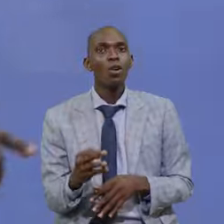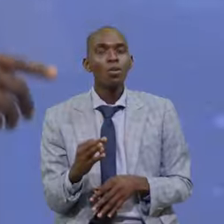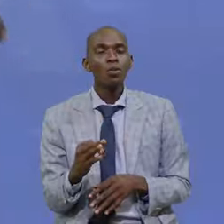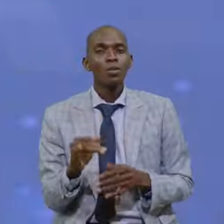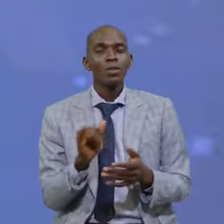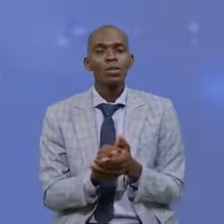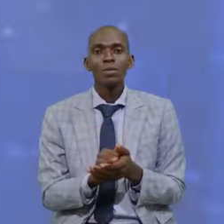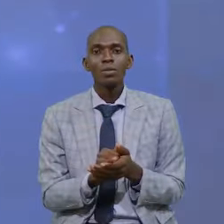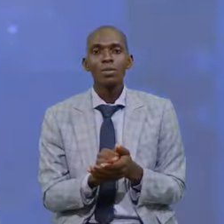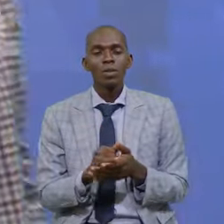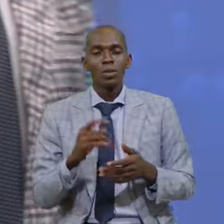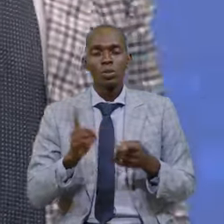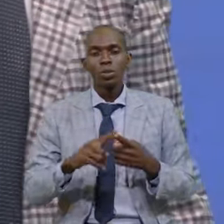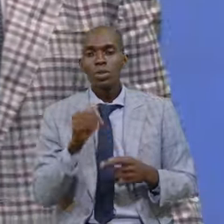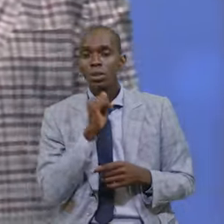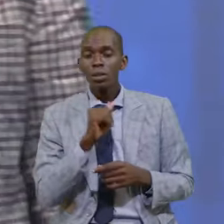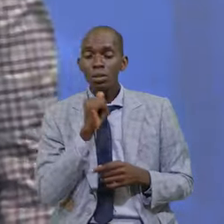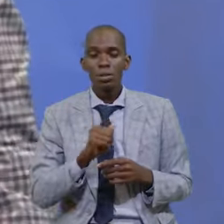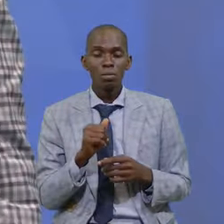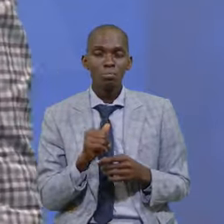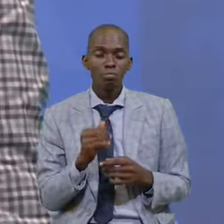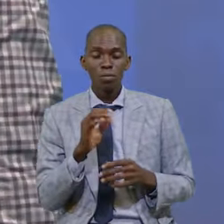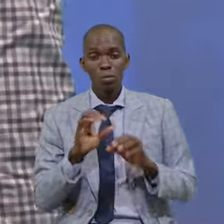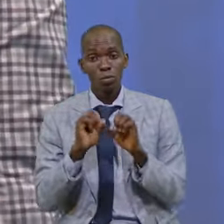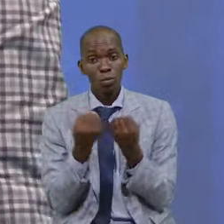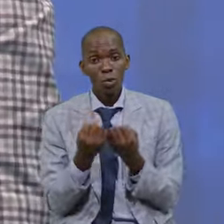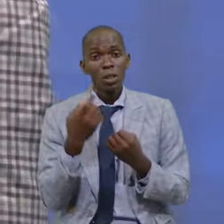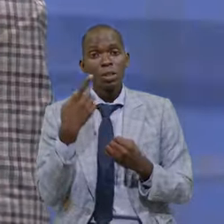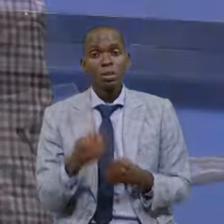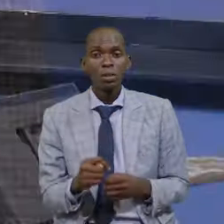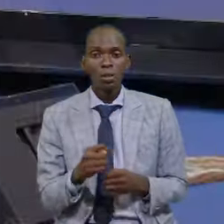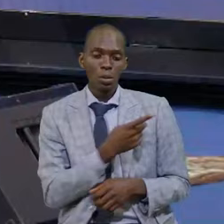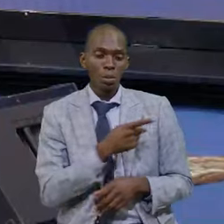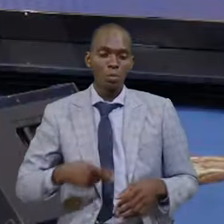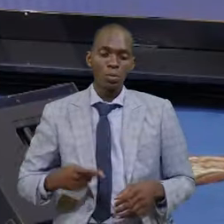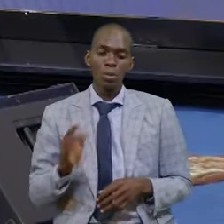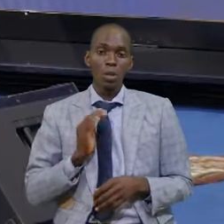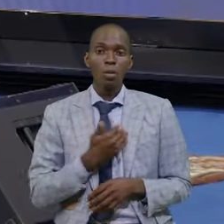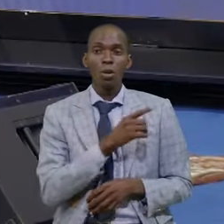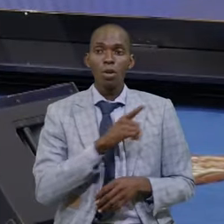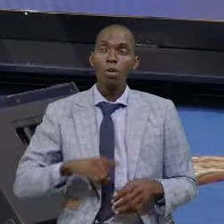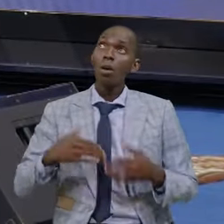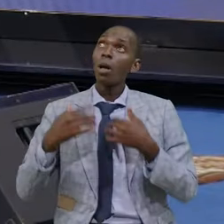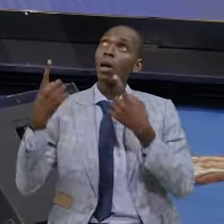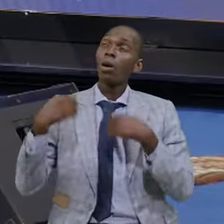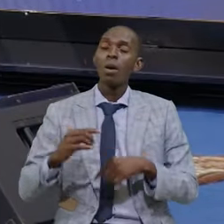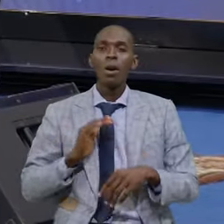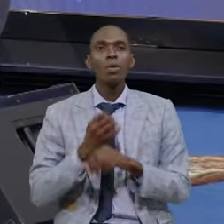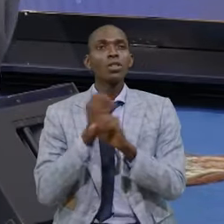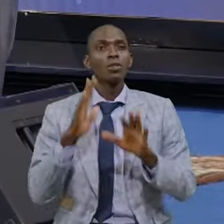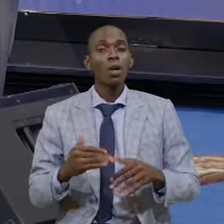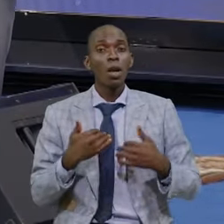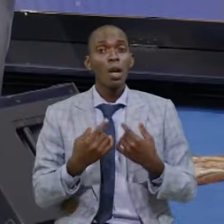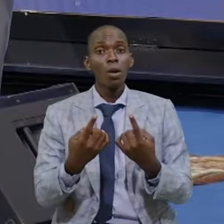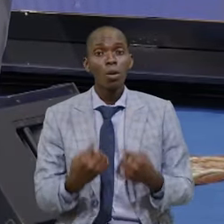secret cult, the prince has come. Our Lord has come. The Savior has come. He